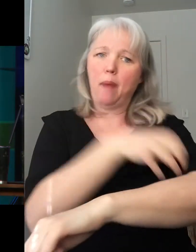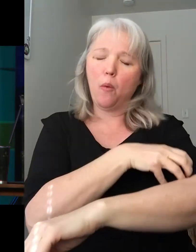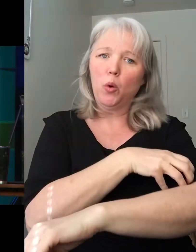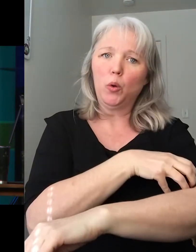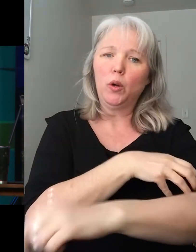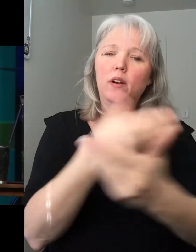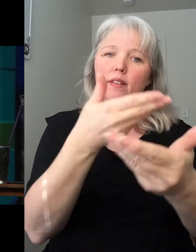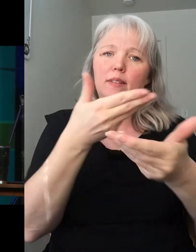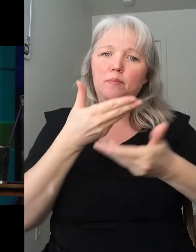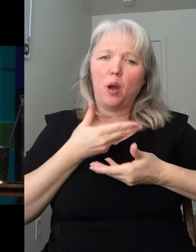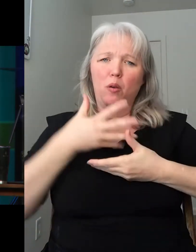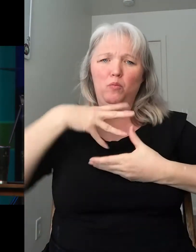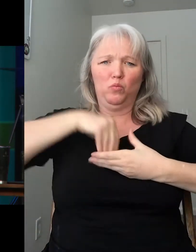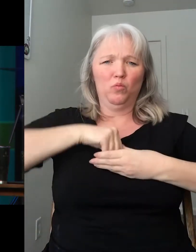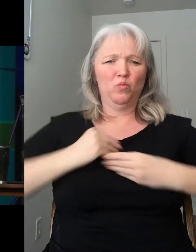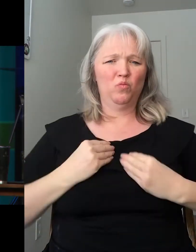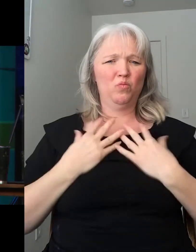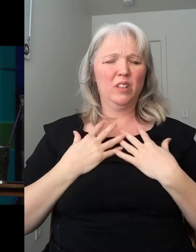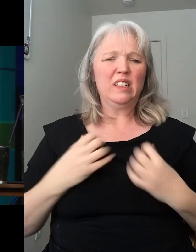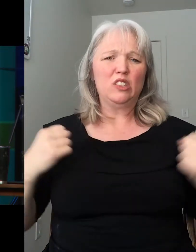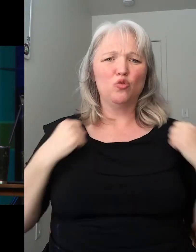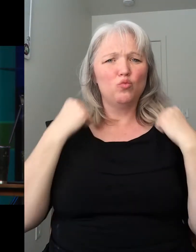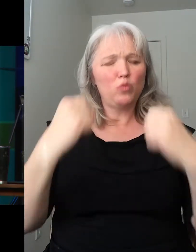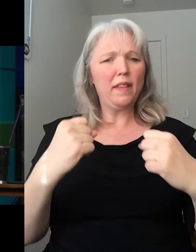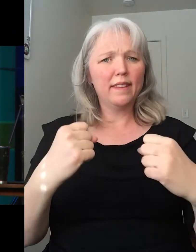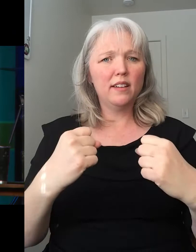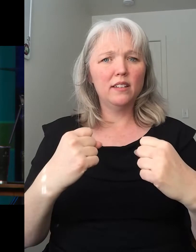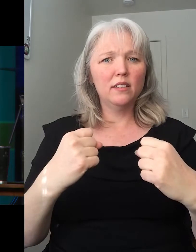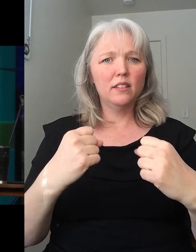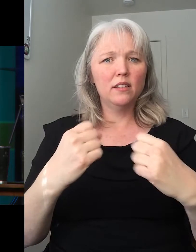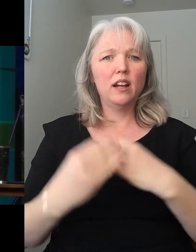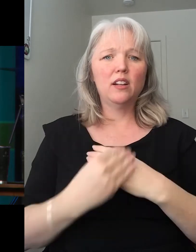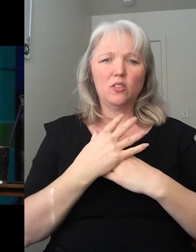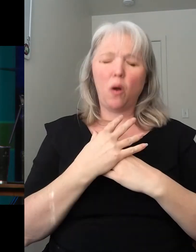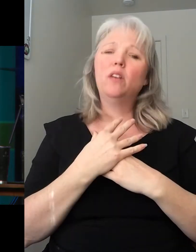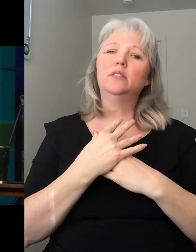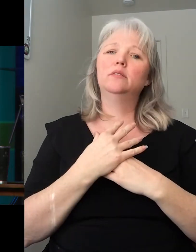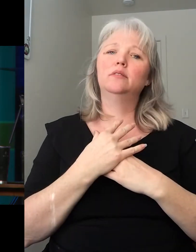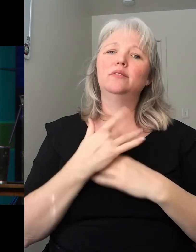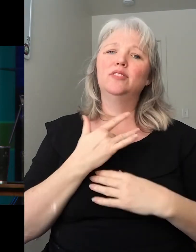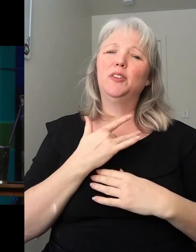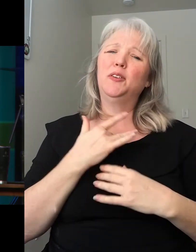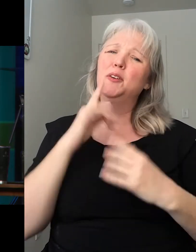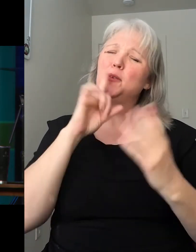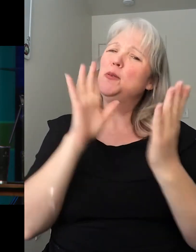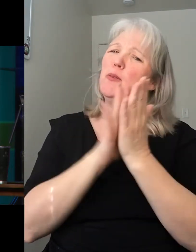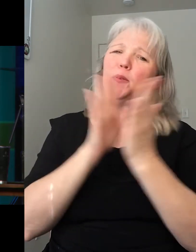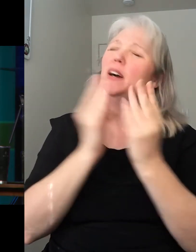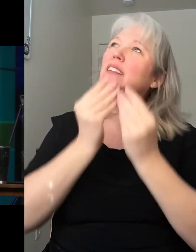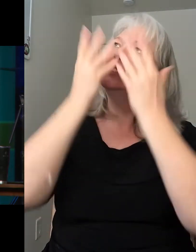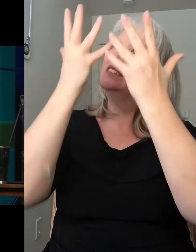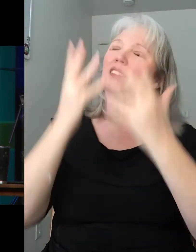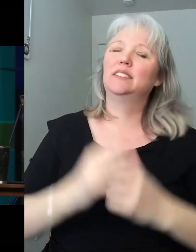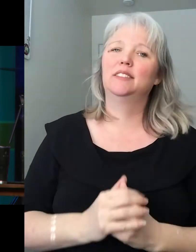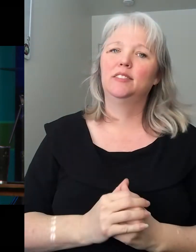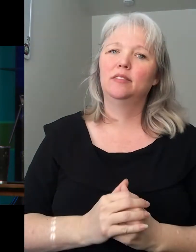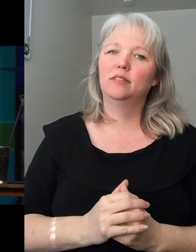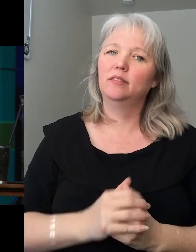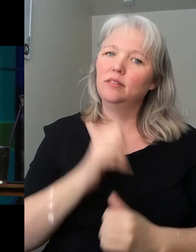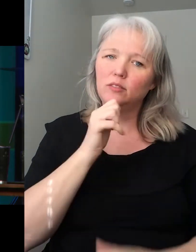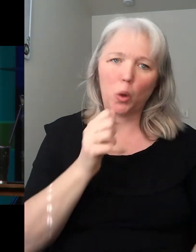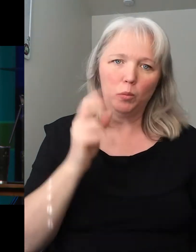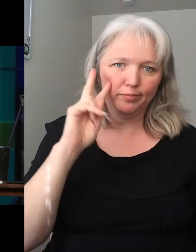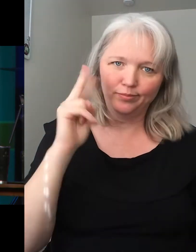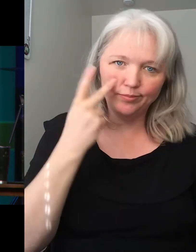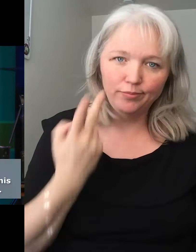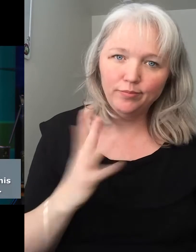has brought us such strength in our lives and caused us to bring praise to him. Make no